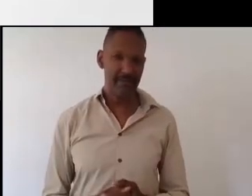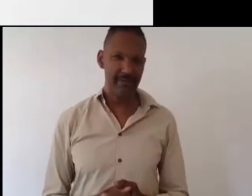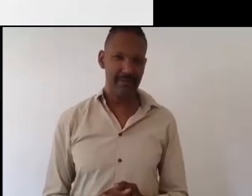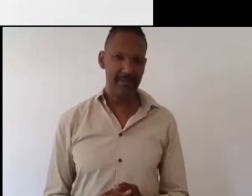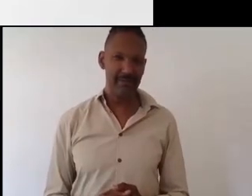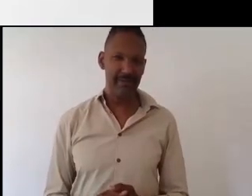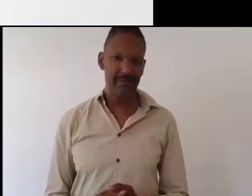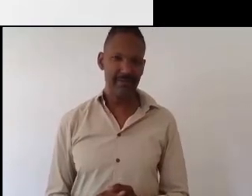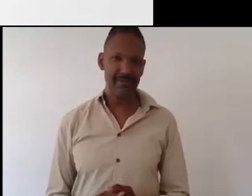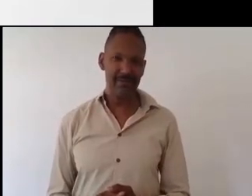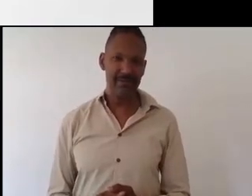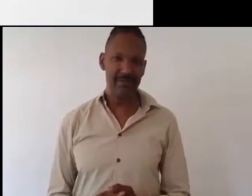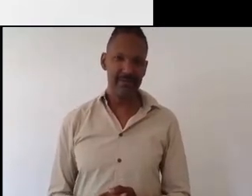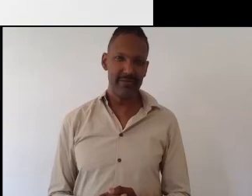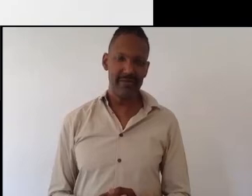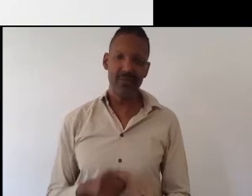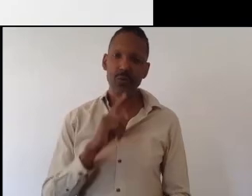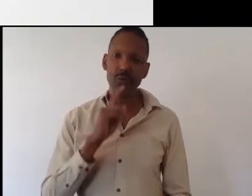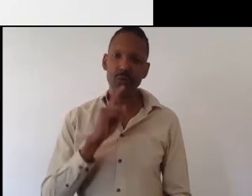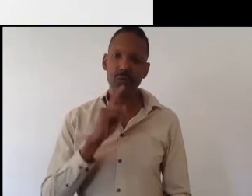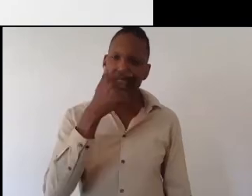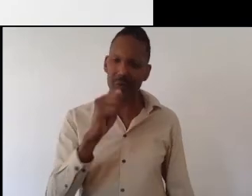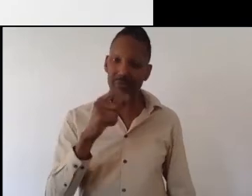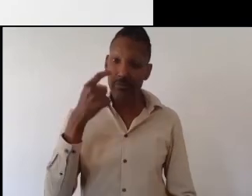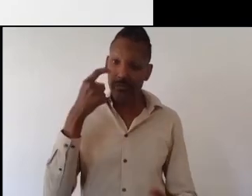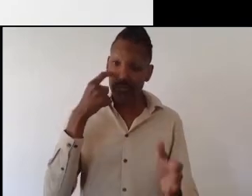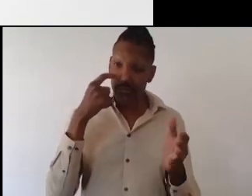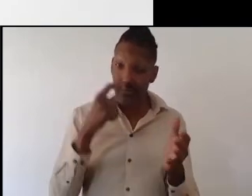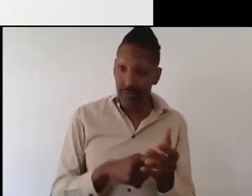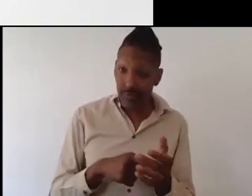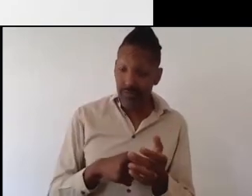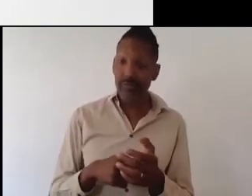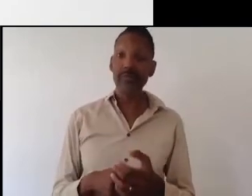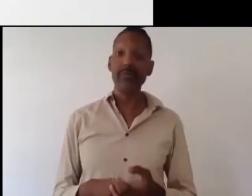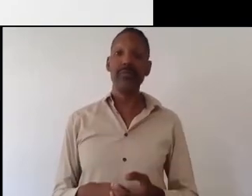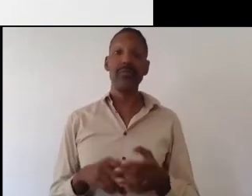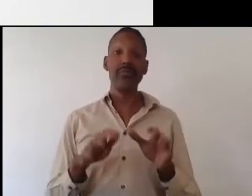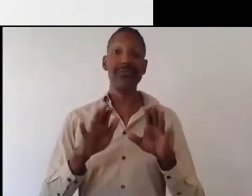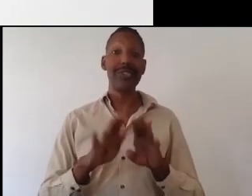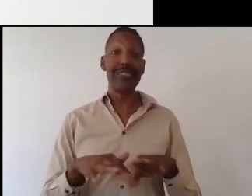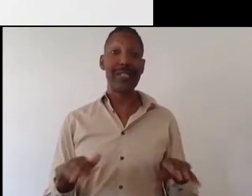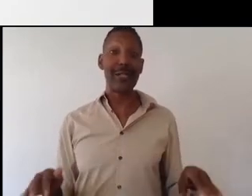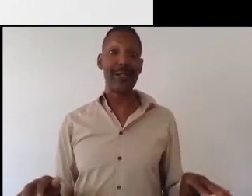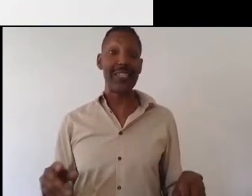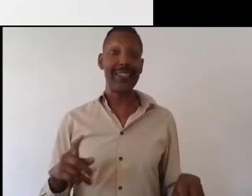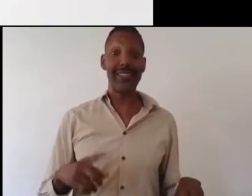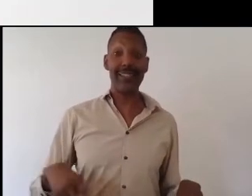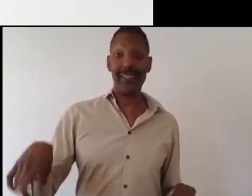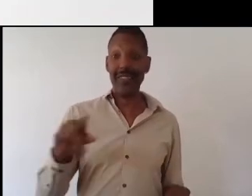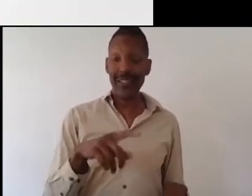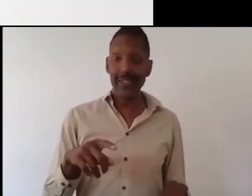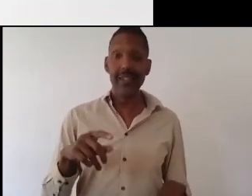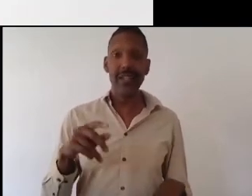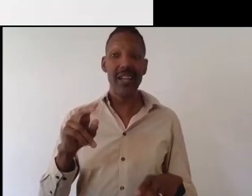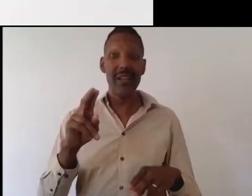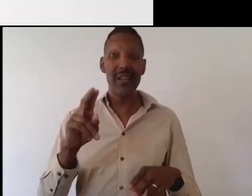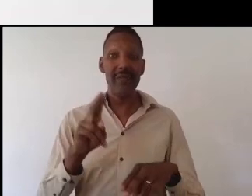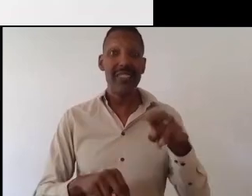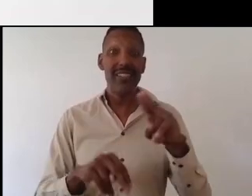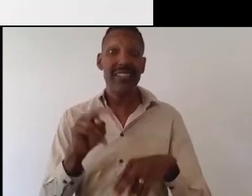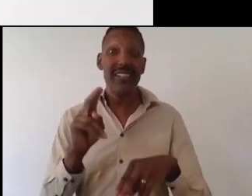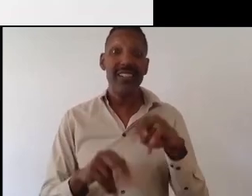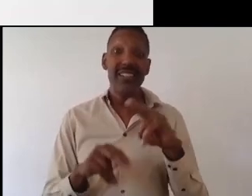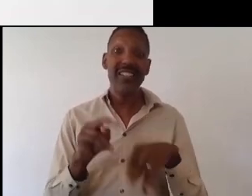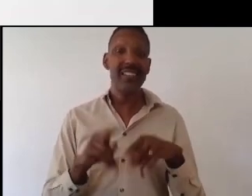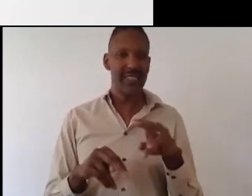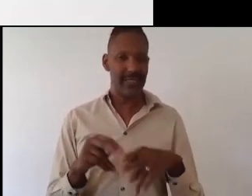notice is that when children, preschool age children, start to build structures, they typically do it in the block area by building one